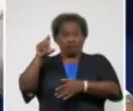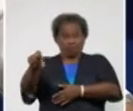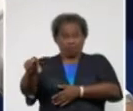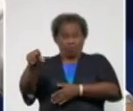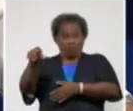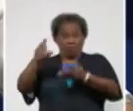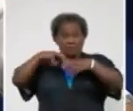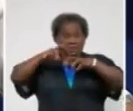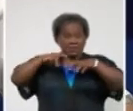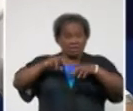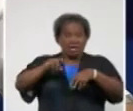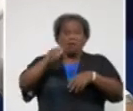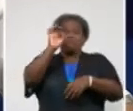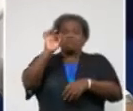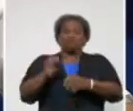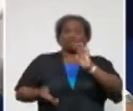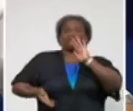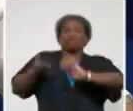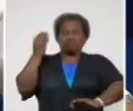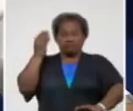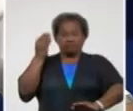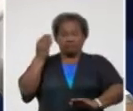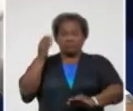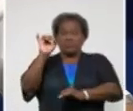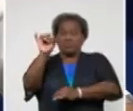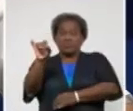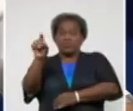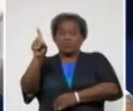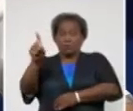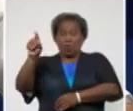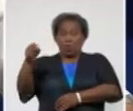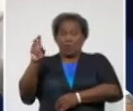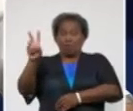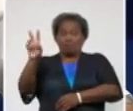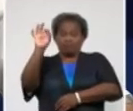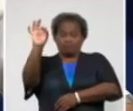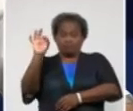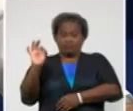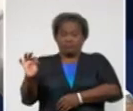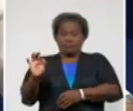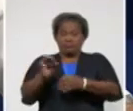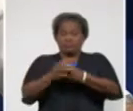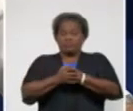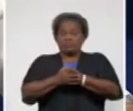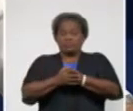pediatric cases to have tested positive for the virus in the country.